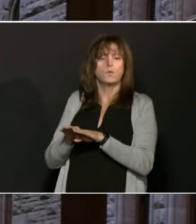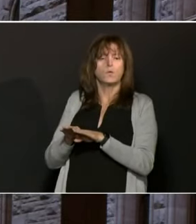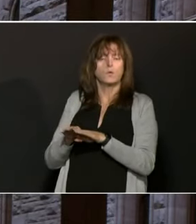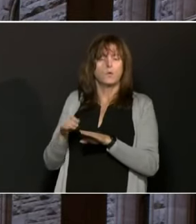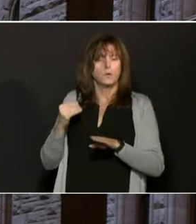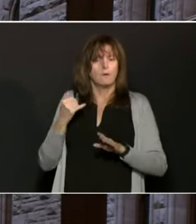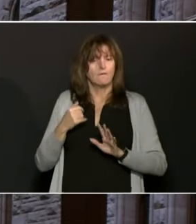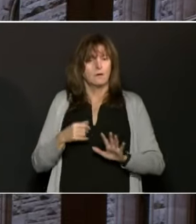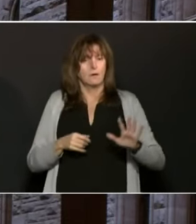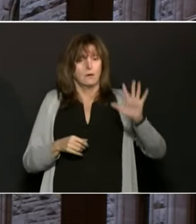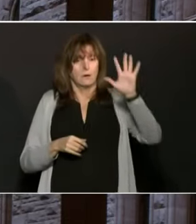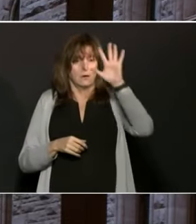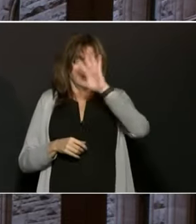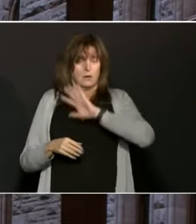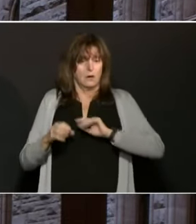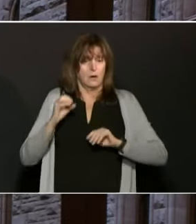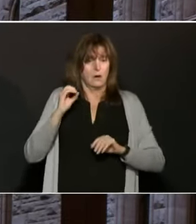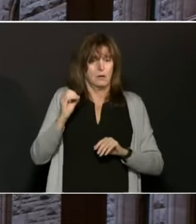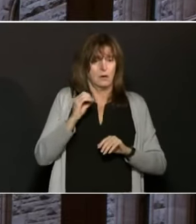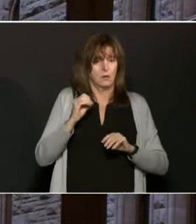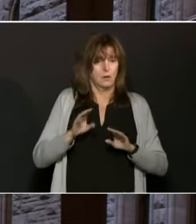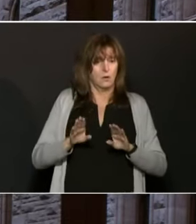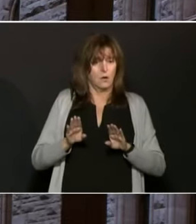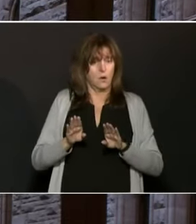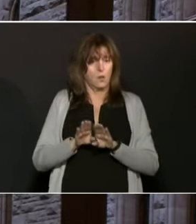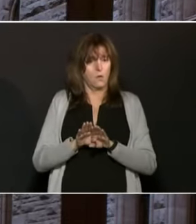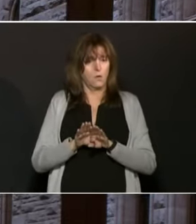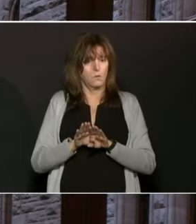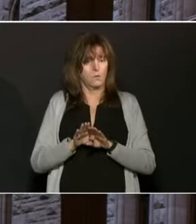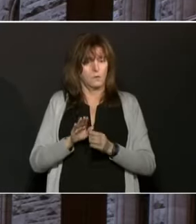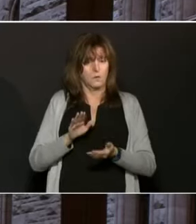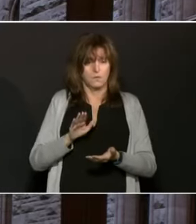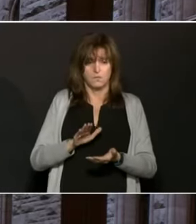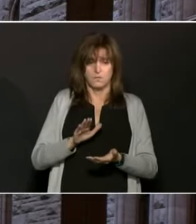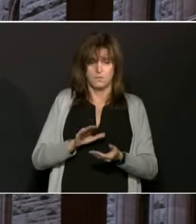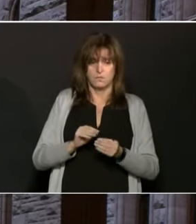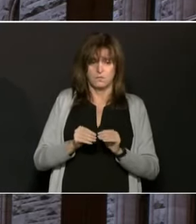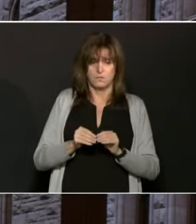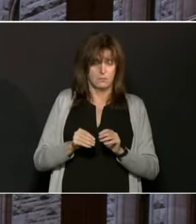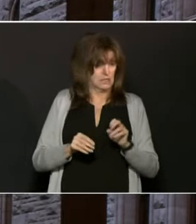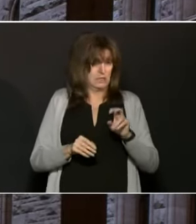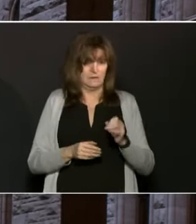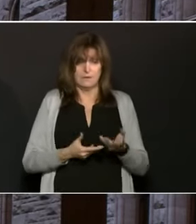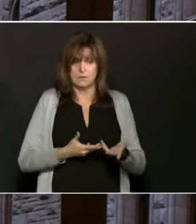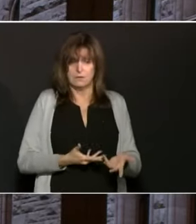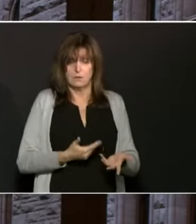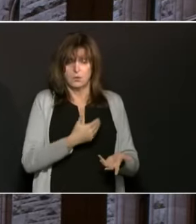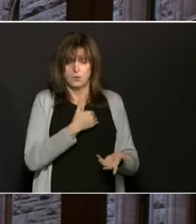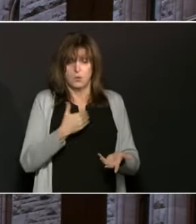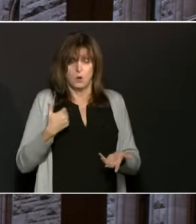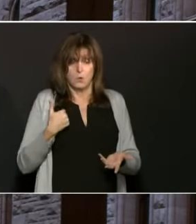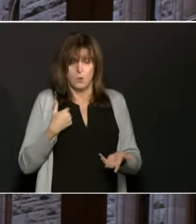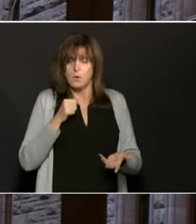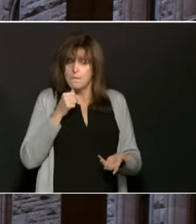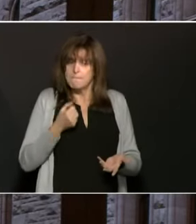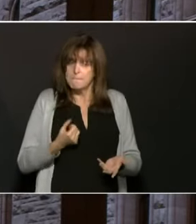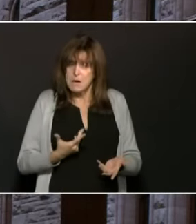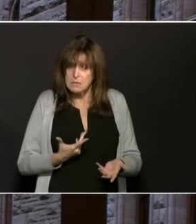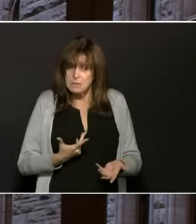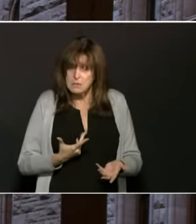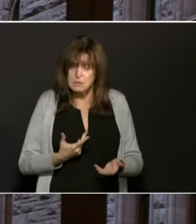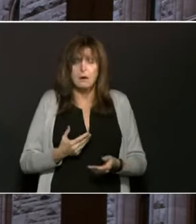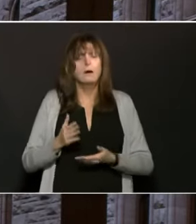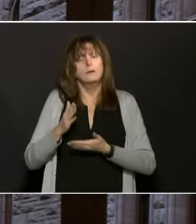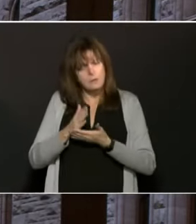amazingly low, even for Toronto. Some have been closed because of some cases, but also mostly due to administration issues that the